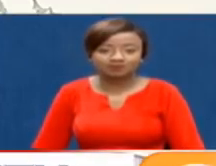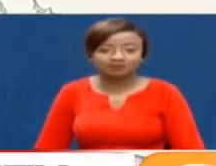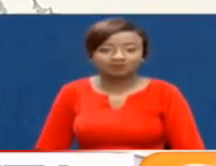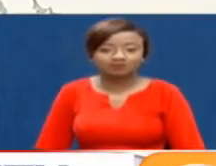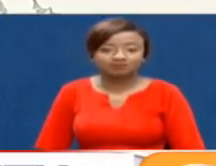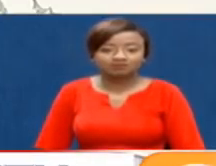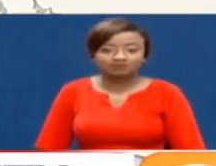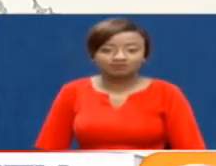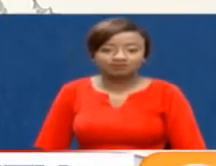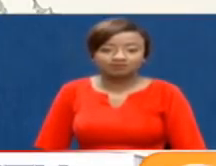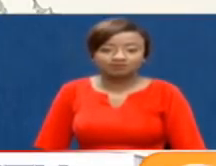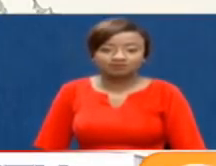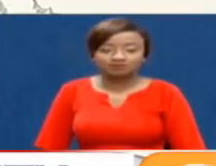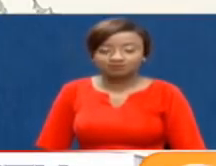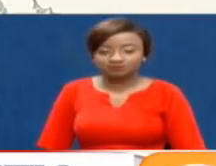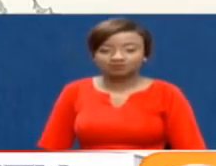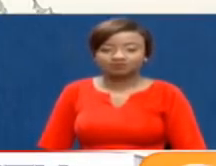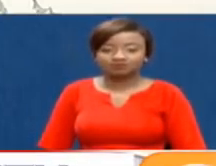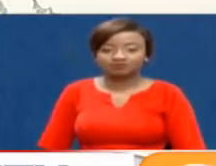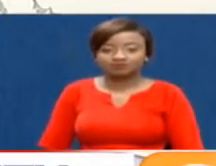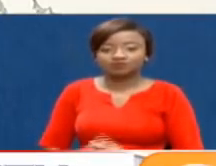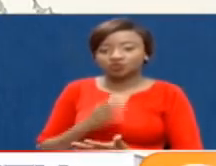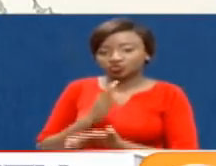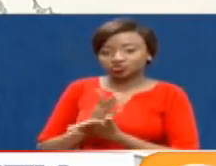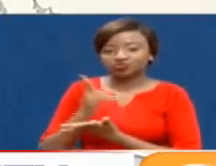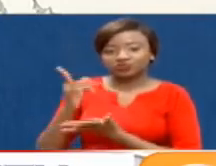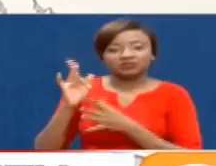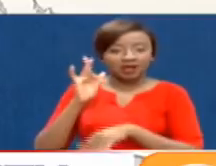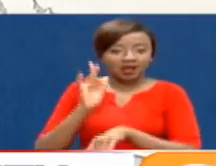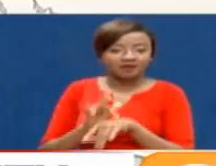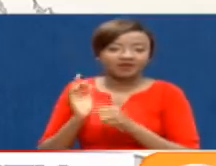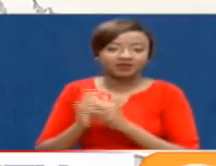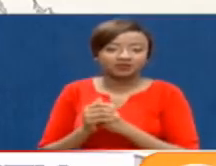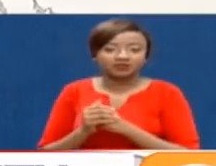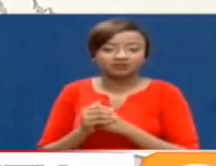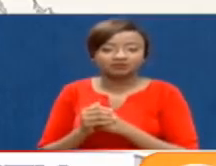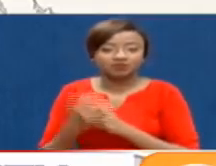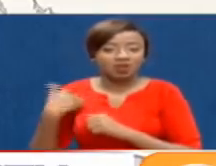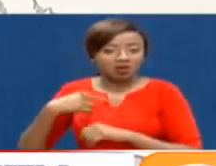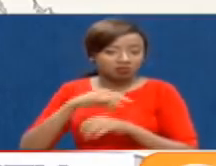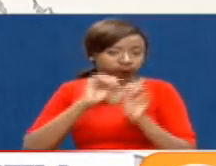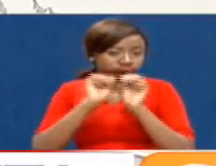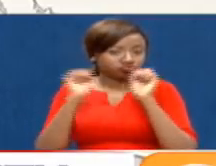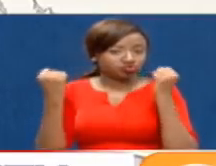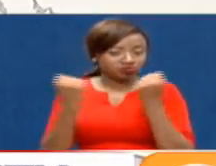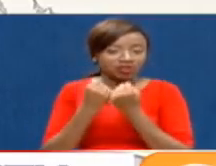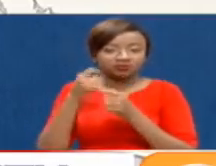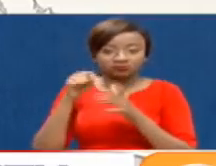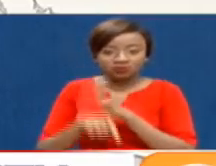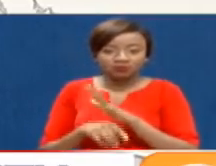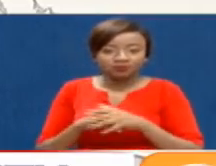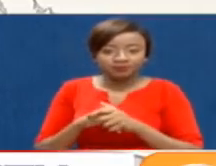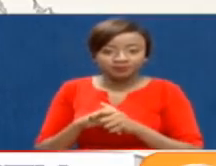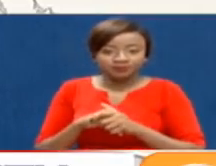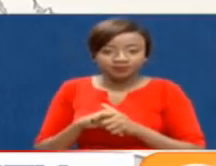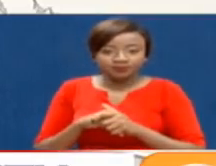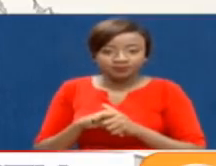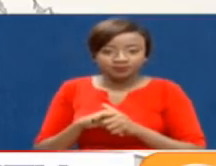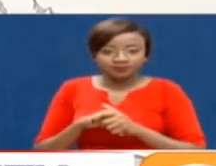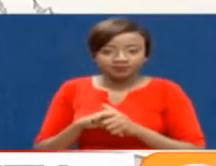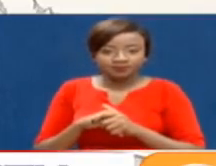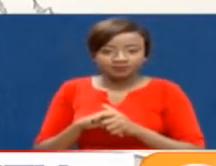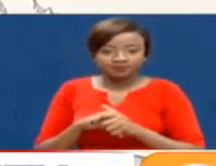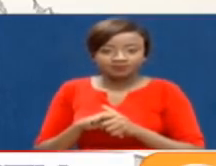and large has kind of exposed the inequities in our society that have been there. But kind of piggybacking on what you're talking about, the curfew and the